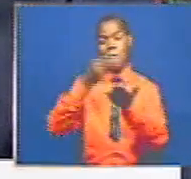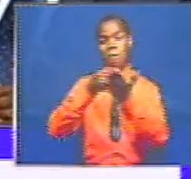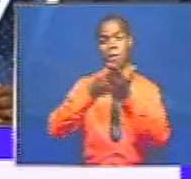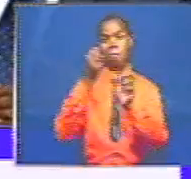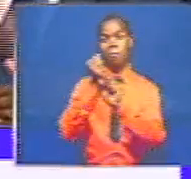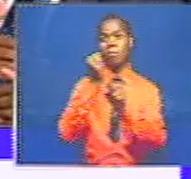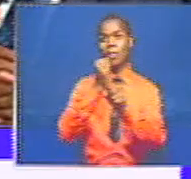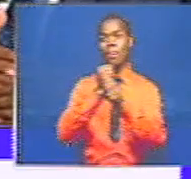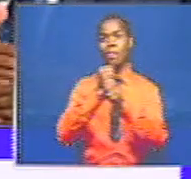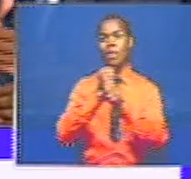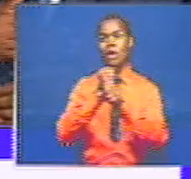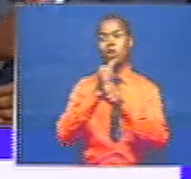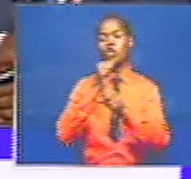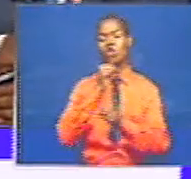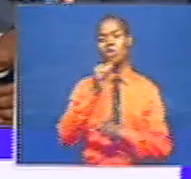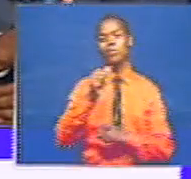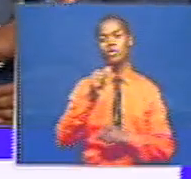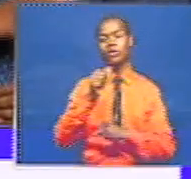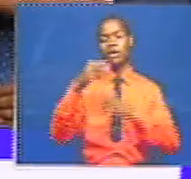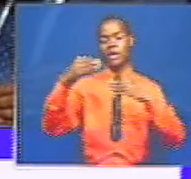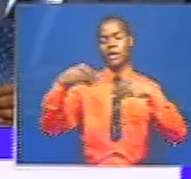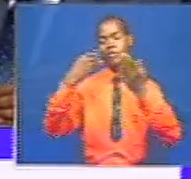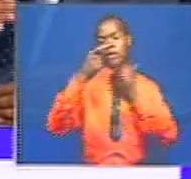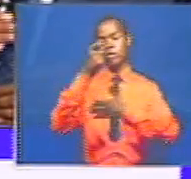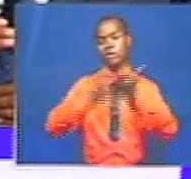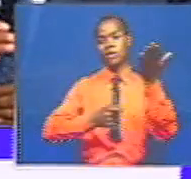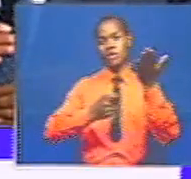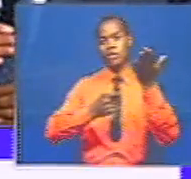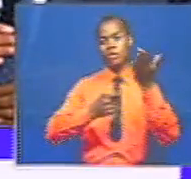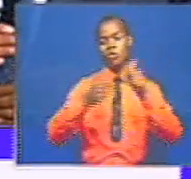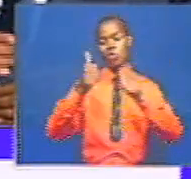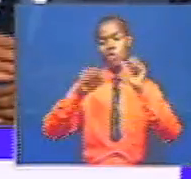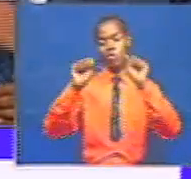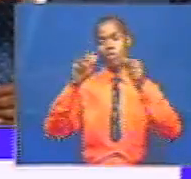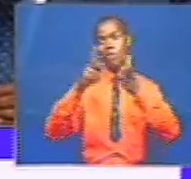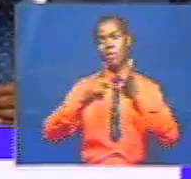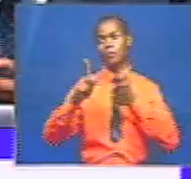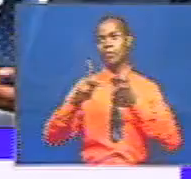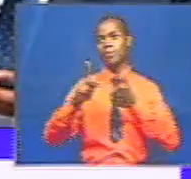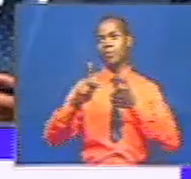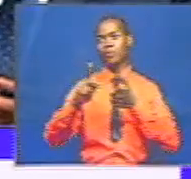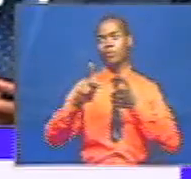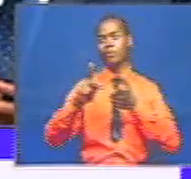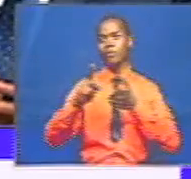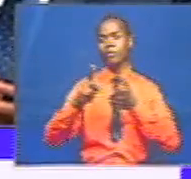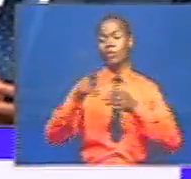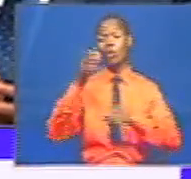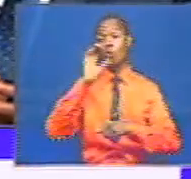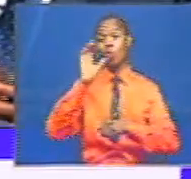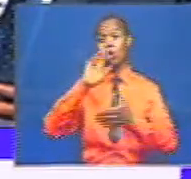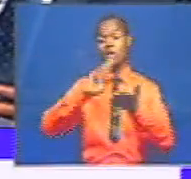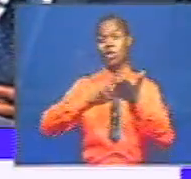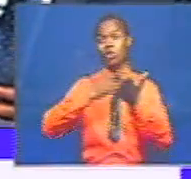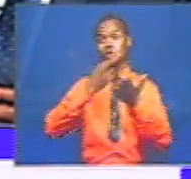not remitting, not even the revenues or the taxes they are supposed to be paying. So, as a Water Resource Authority